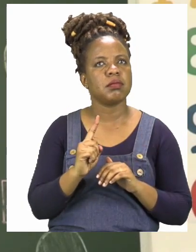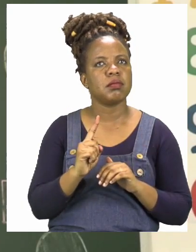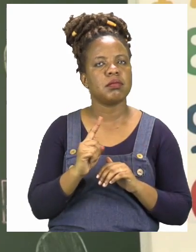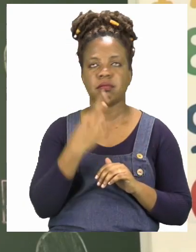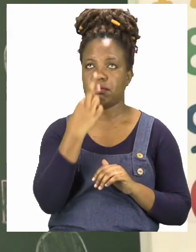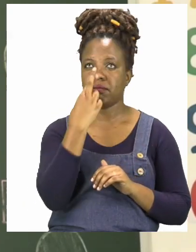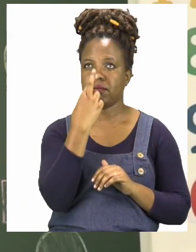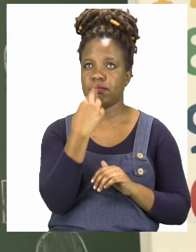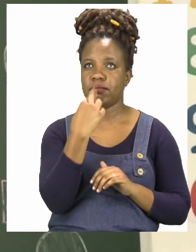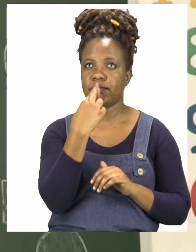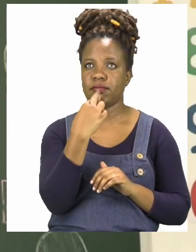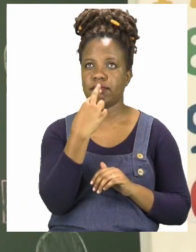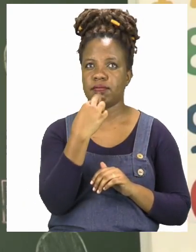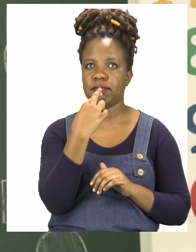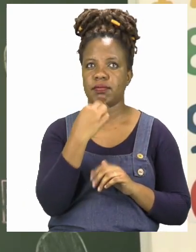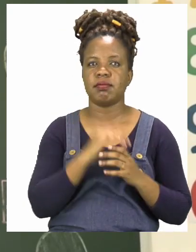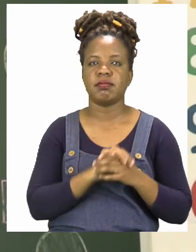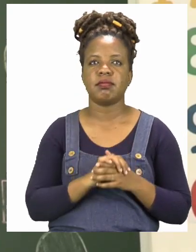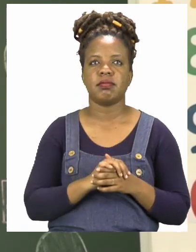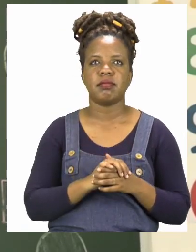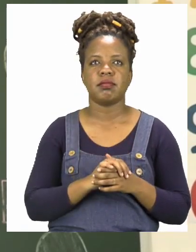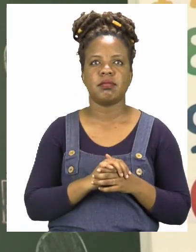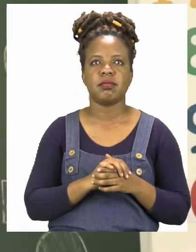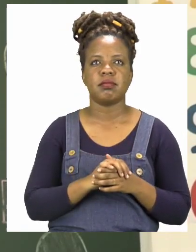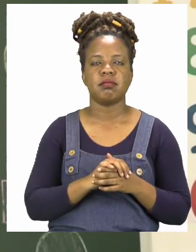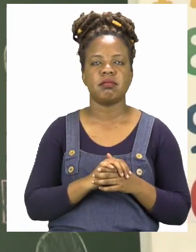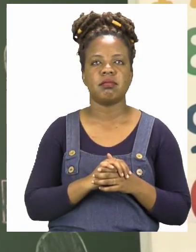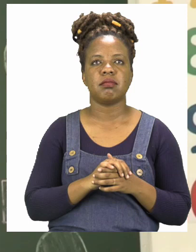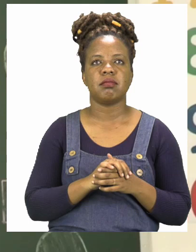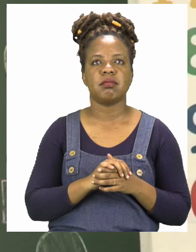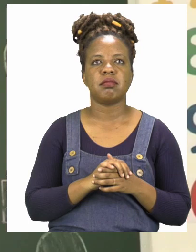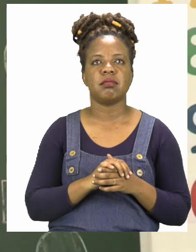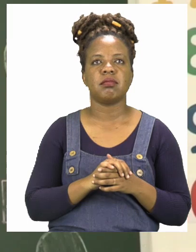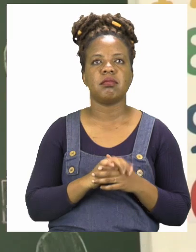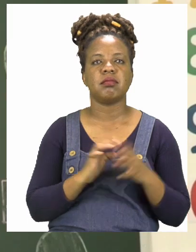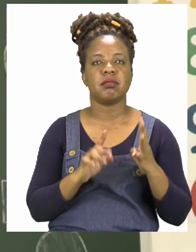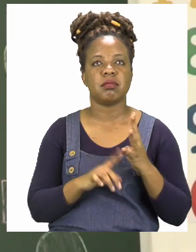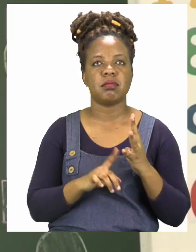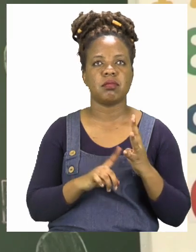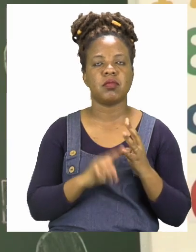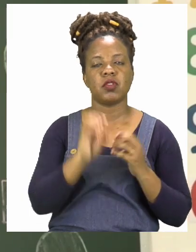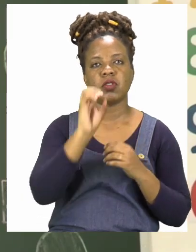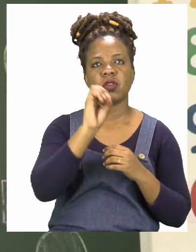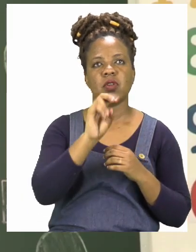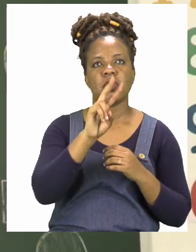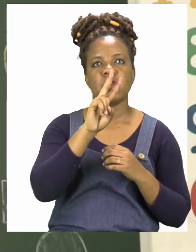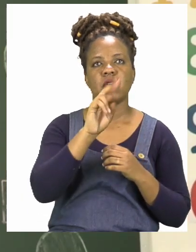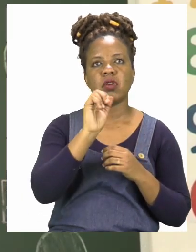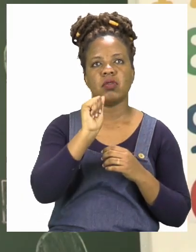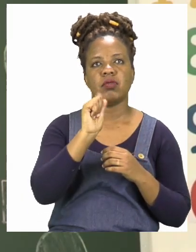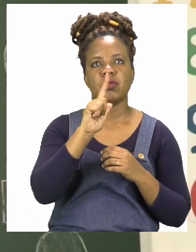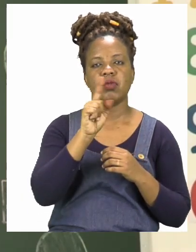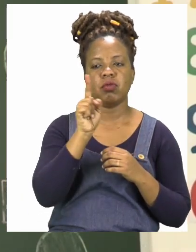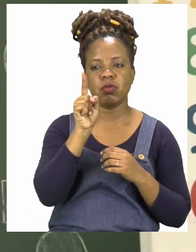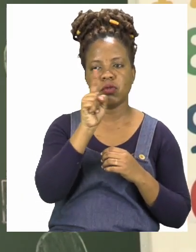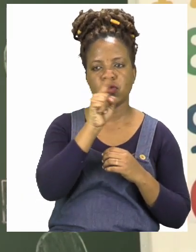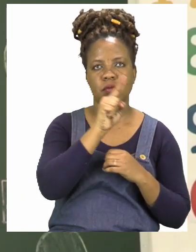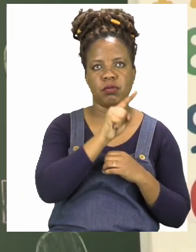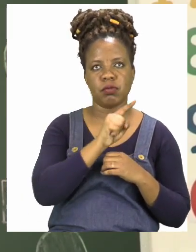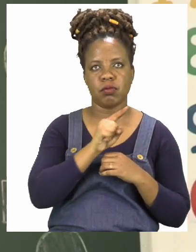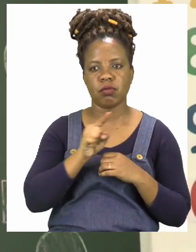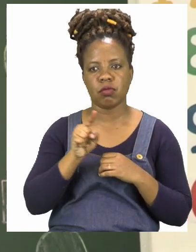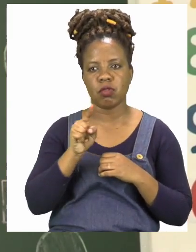red. And then the next shape we have is an oval. Now the oval can either be lying